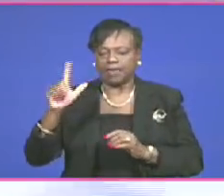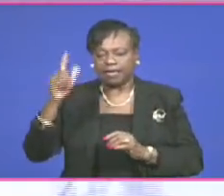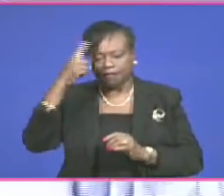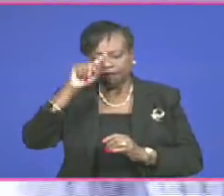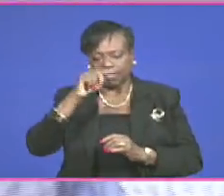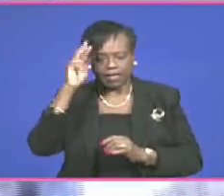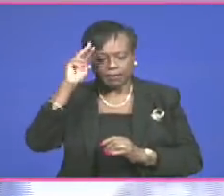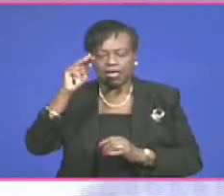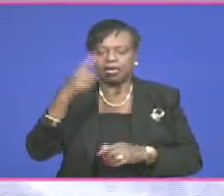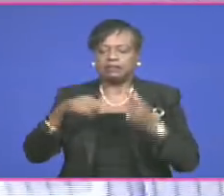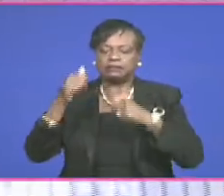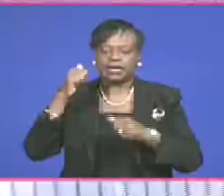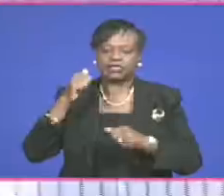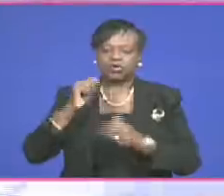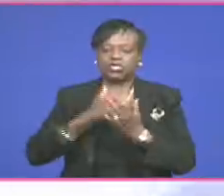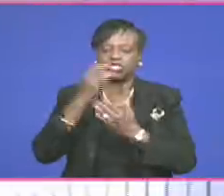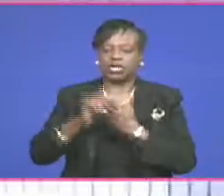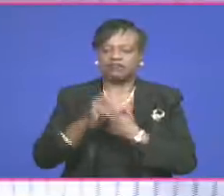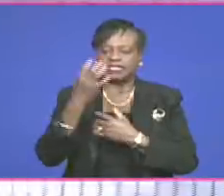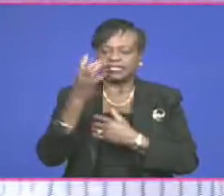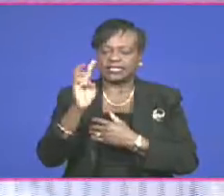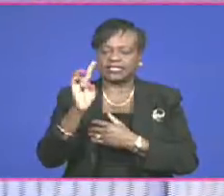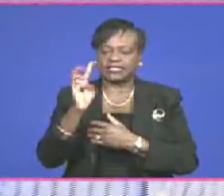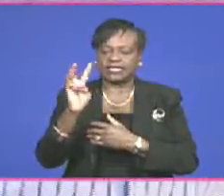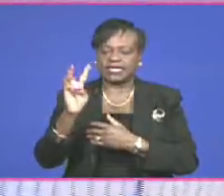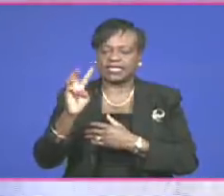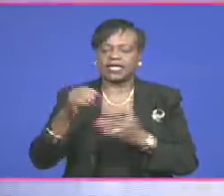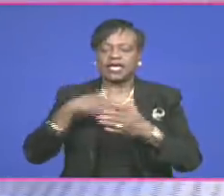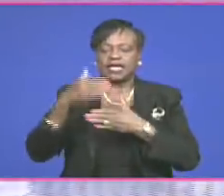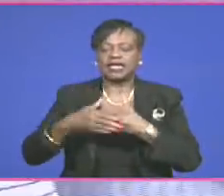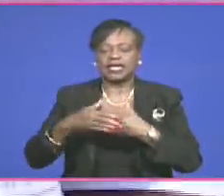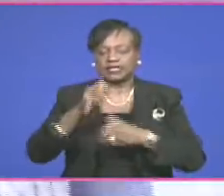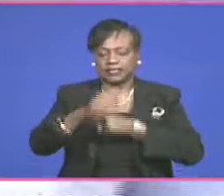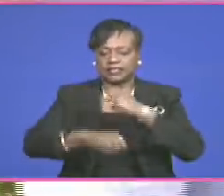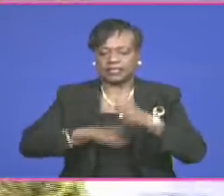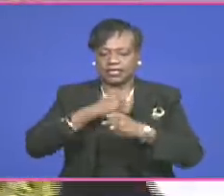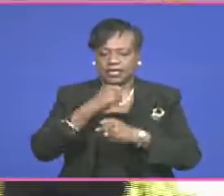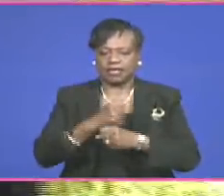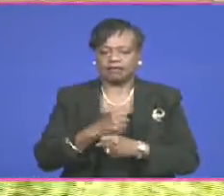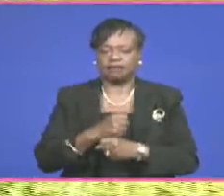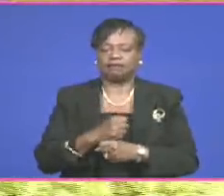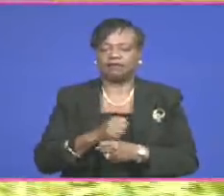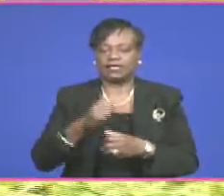returns to court on January 16th of next year for service of voluntary bail of indictment papers.